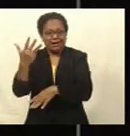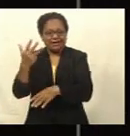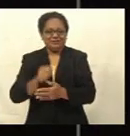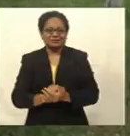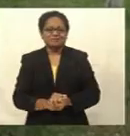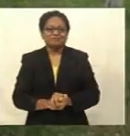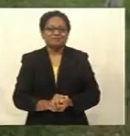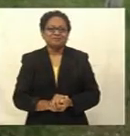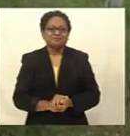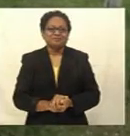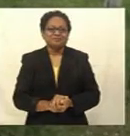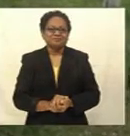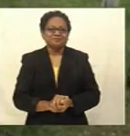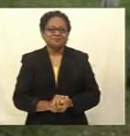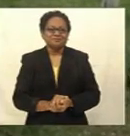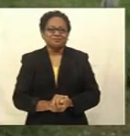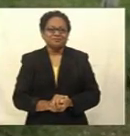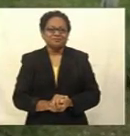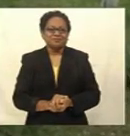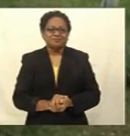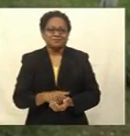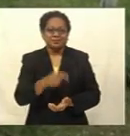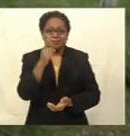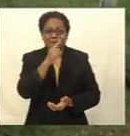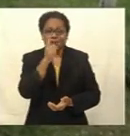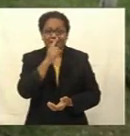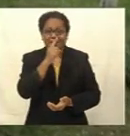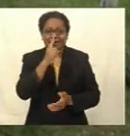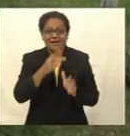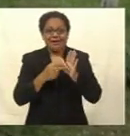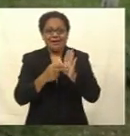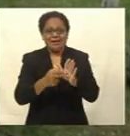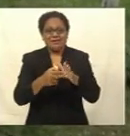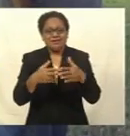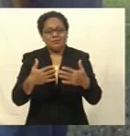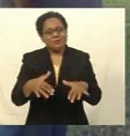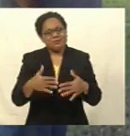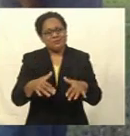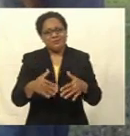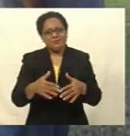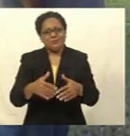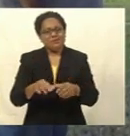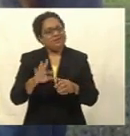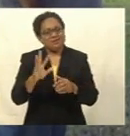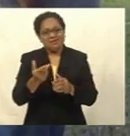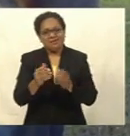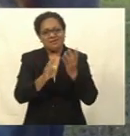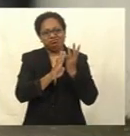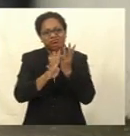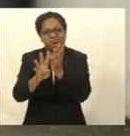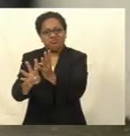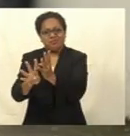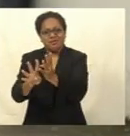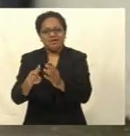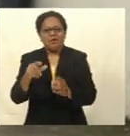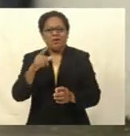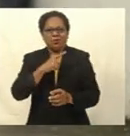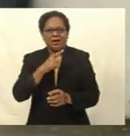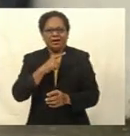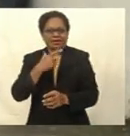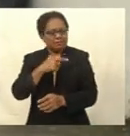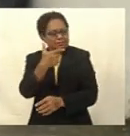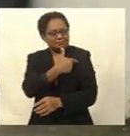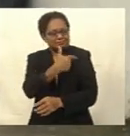more. Residents of Nandi made it their civic duty to be at Prince Charles Park today in order to assist in the return to